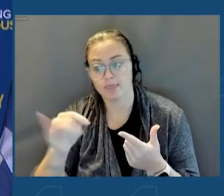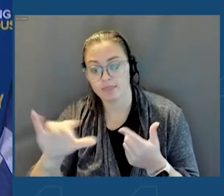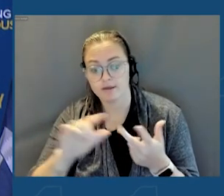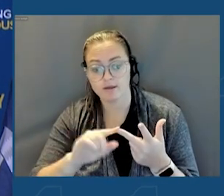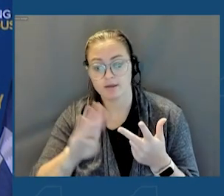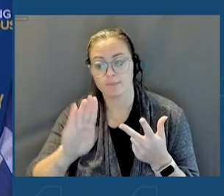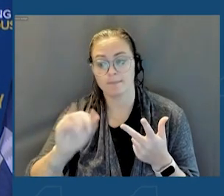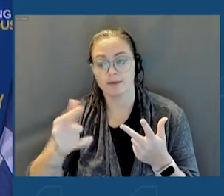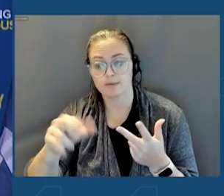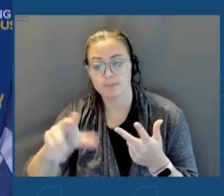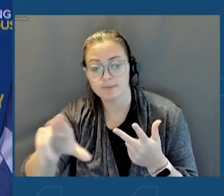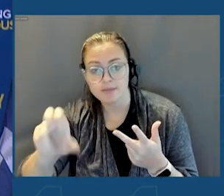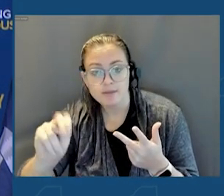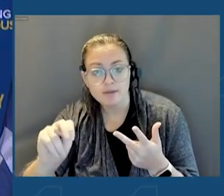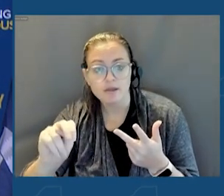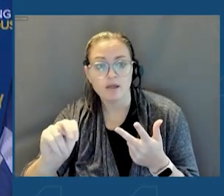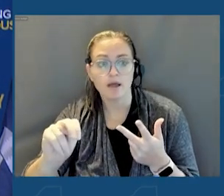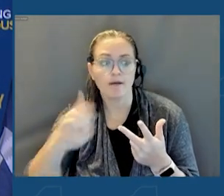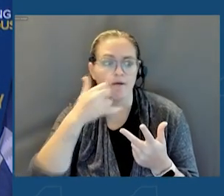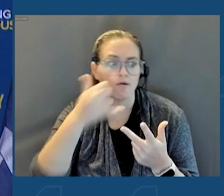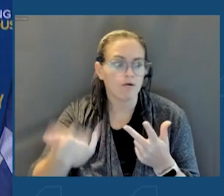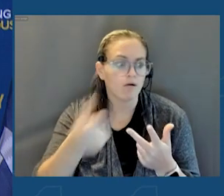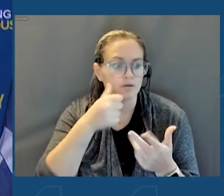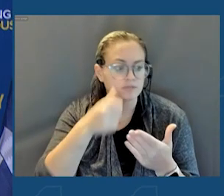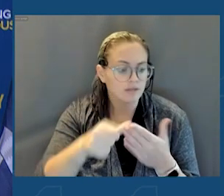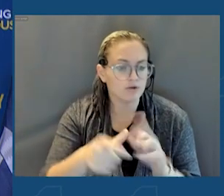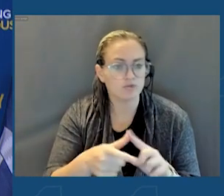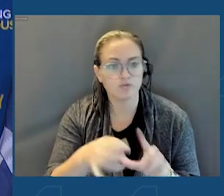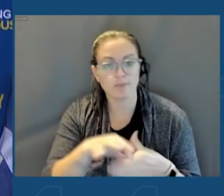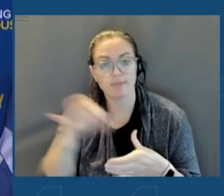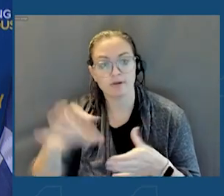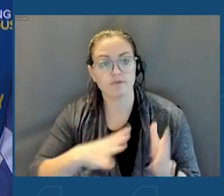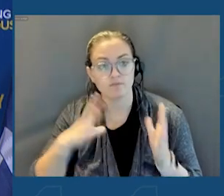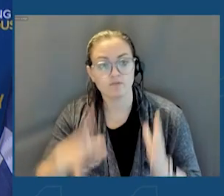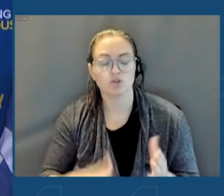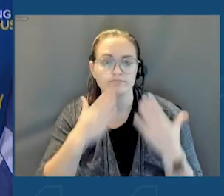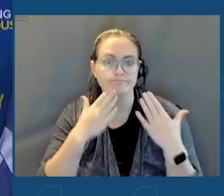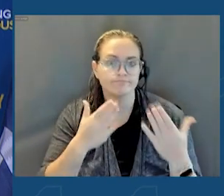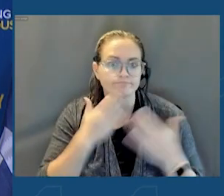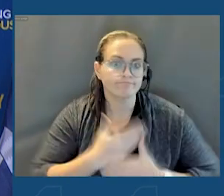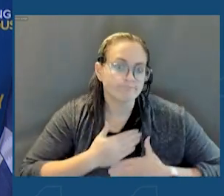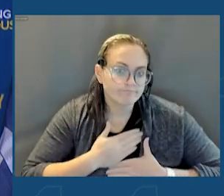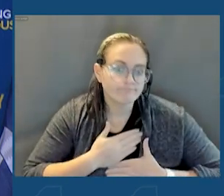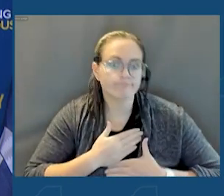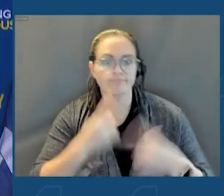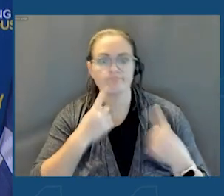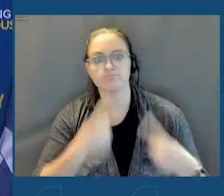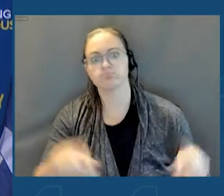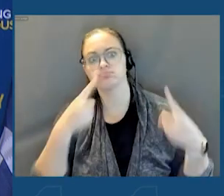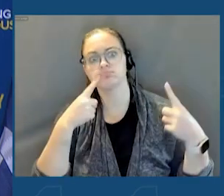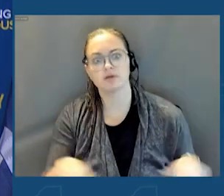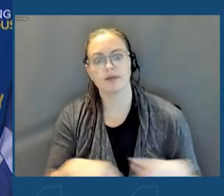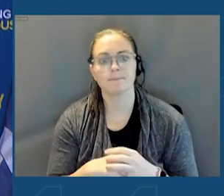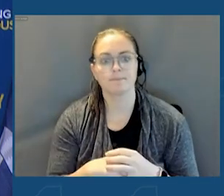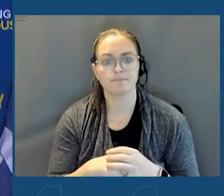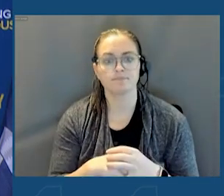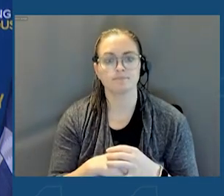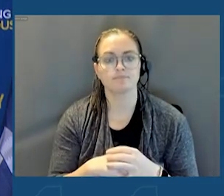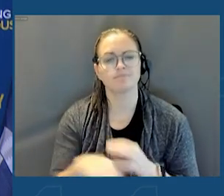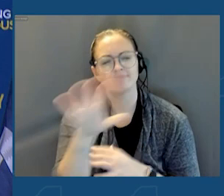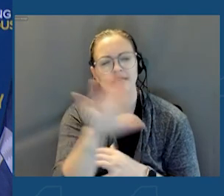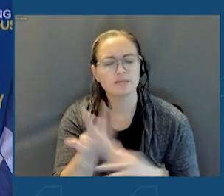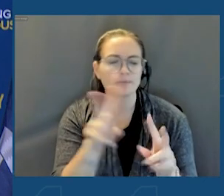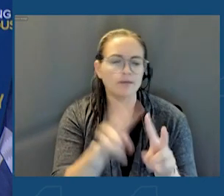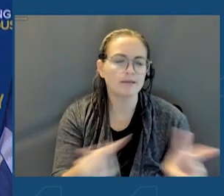phone calls and letters from elected officials and some of the upstate communities grateful that this is finally happening. And the estimated value